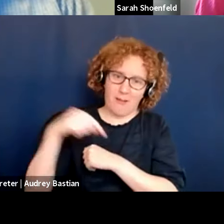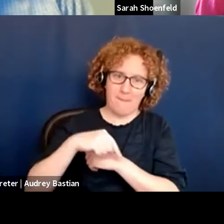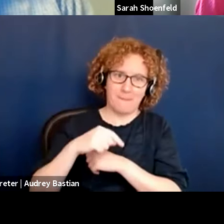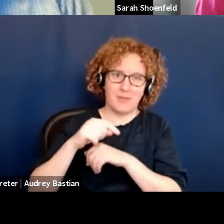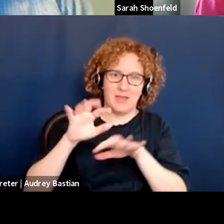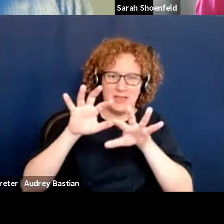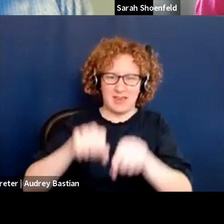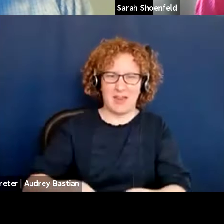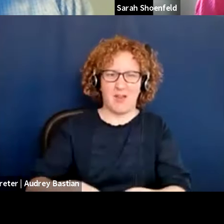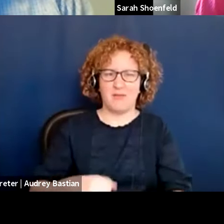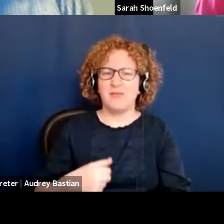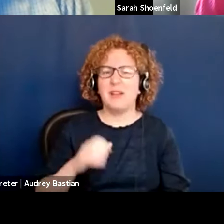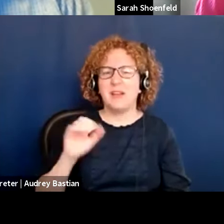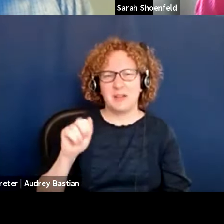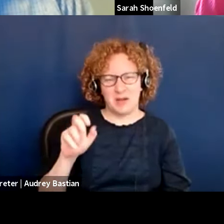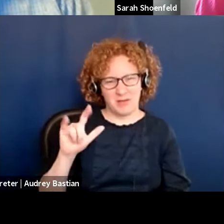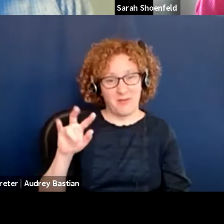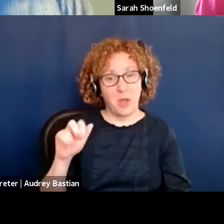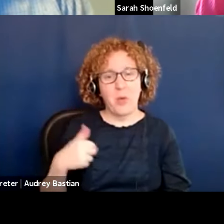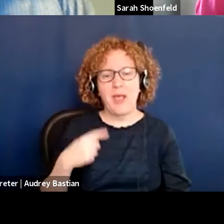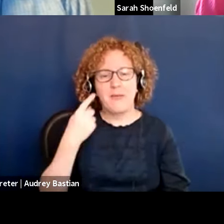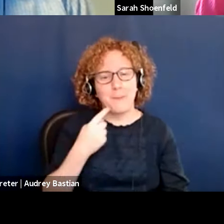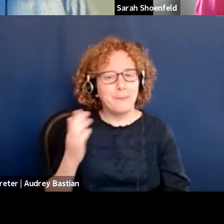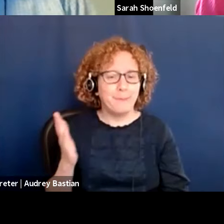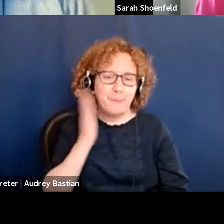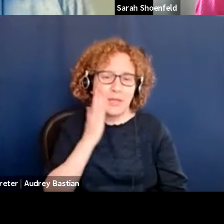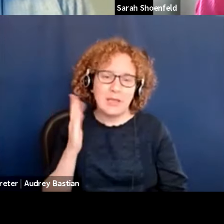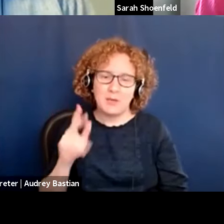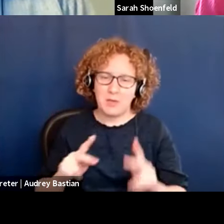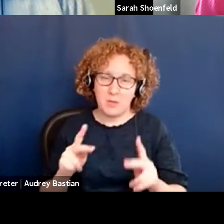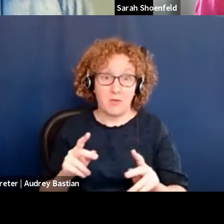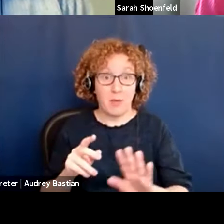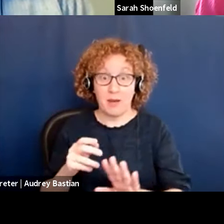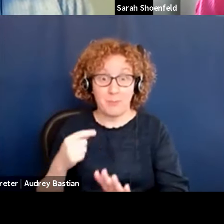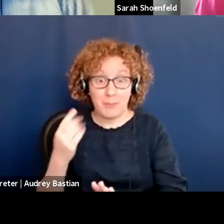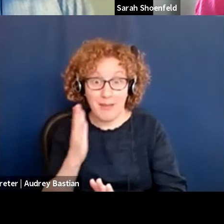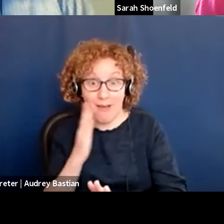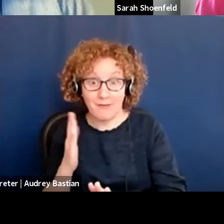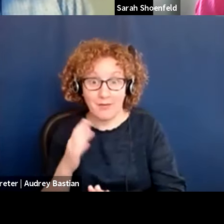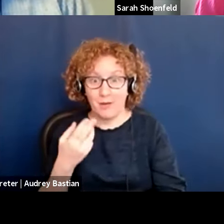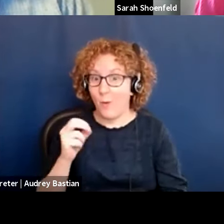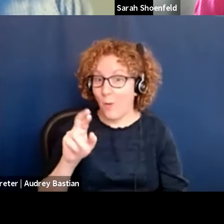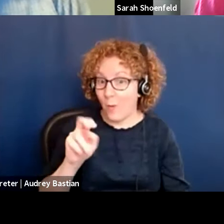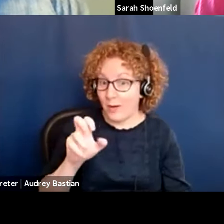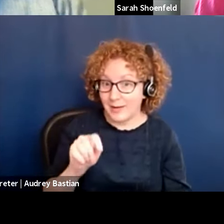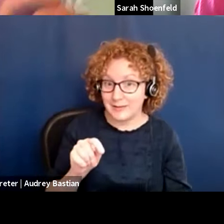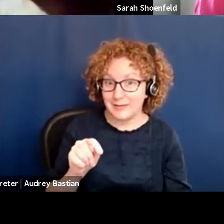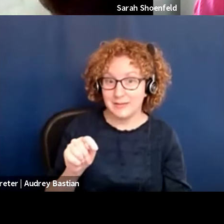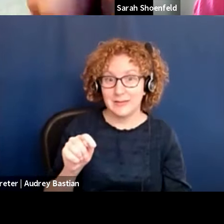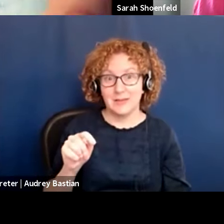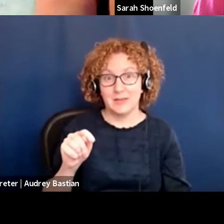But we've got bee people, not beehive, hornet. Hornet and bees are very different. If you've got a